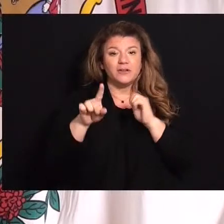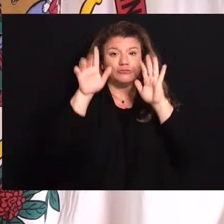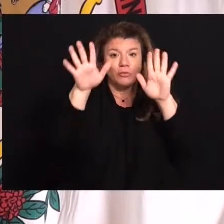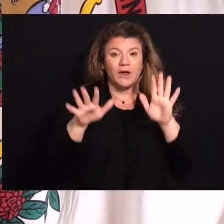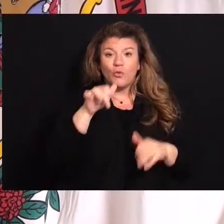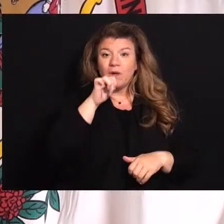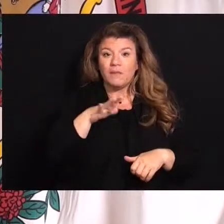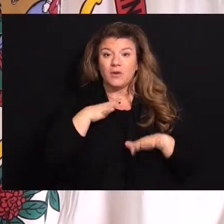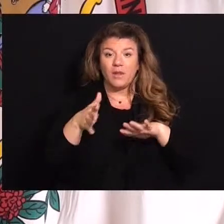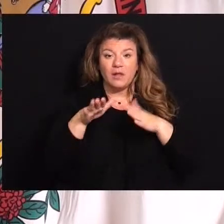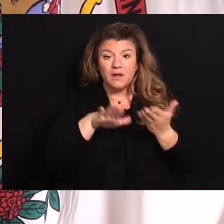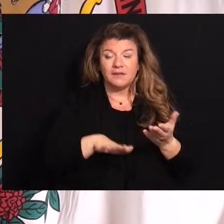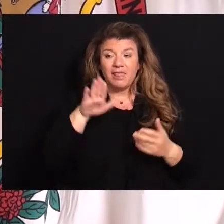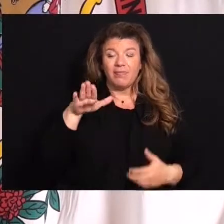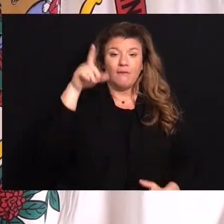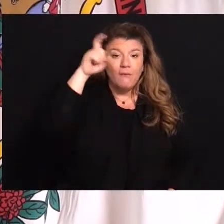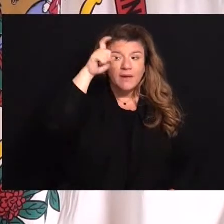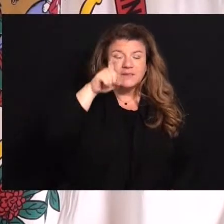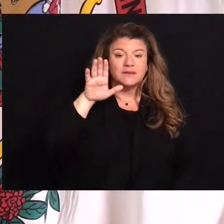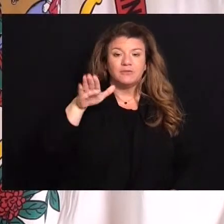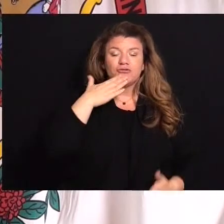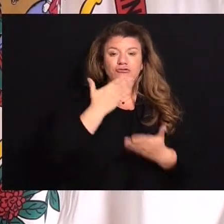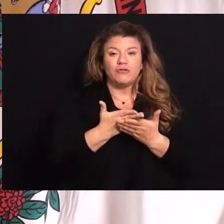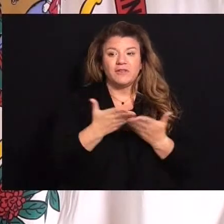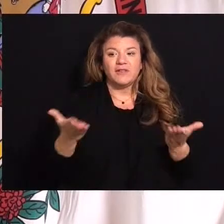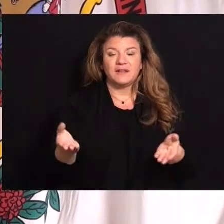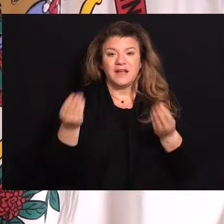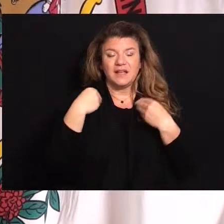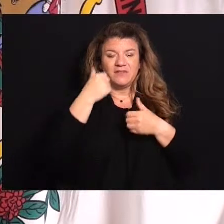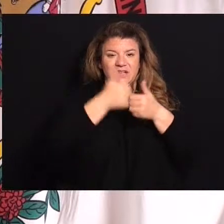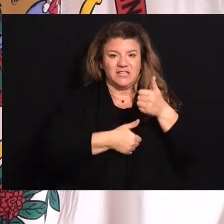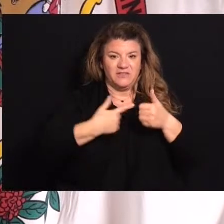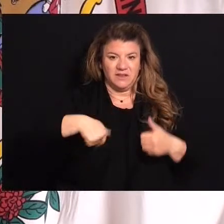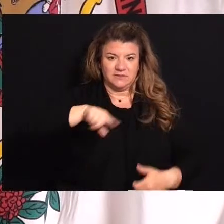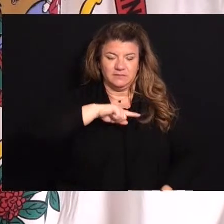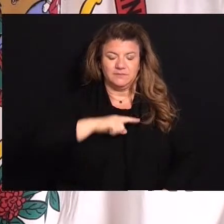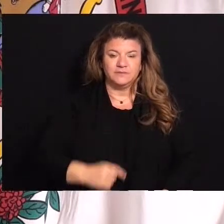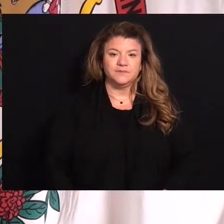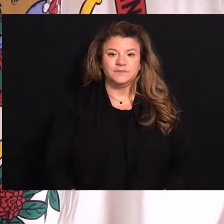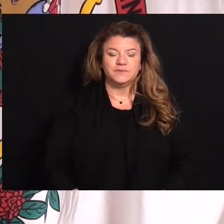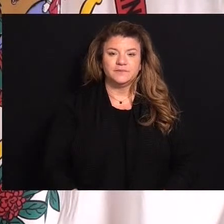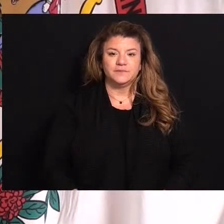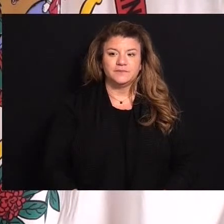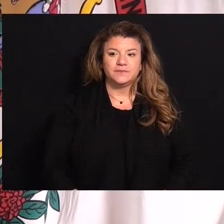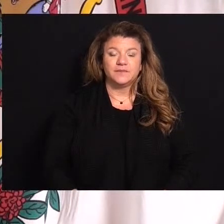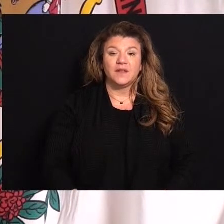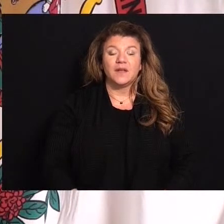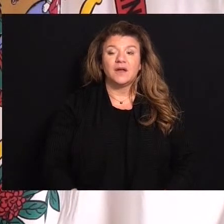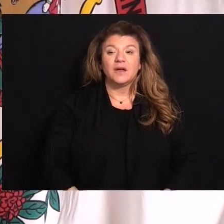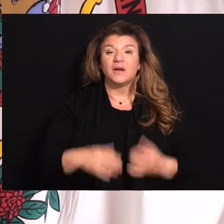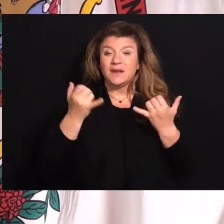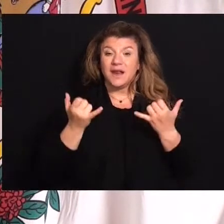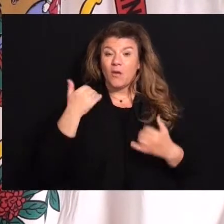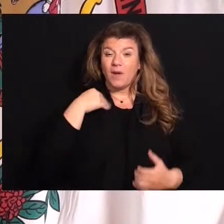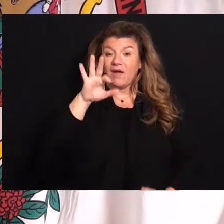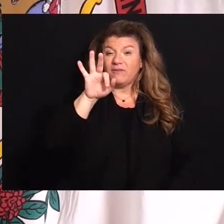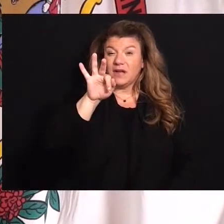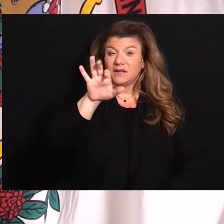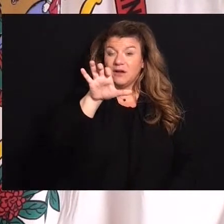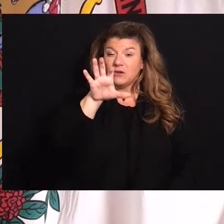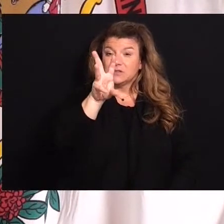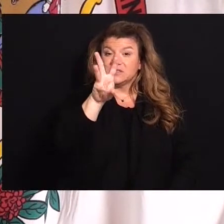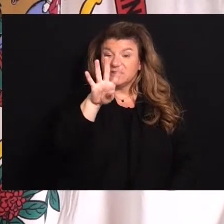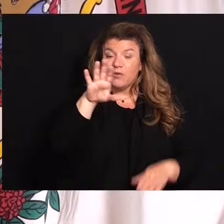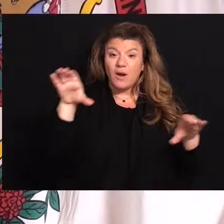lost, all the wisdom, all the goodness that they've given each and every one of us. We're up to 1,964